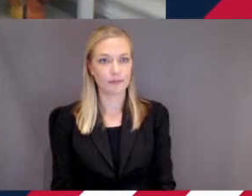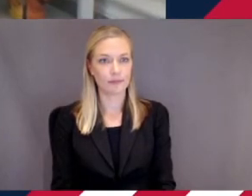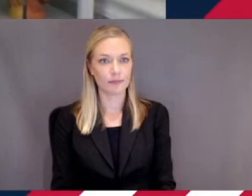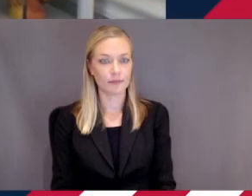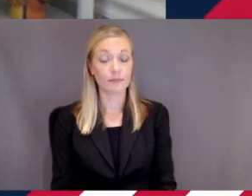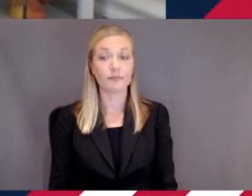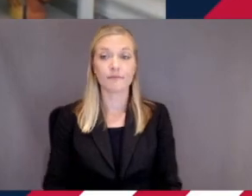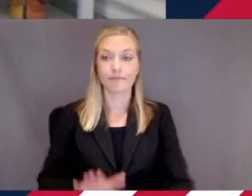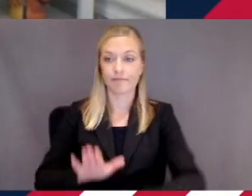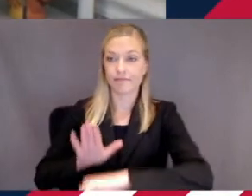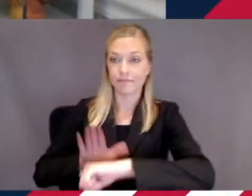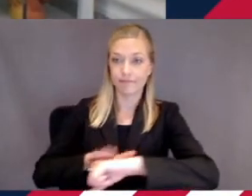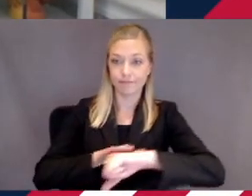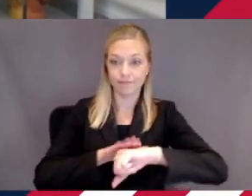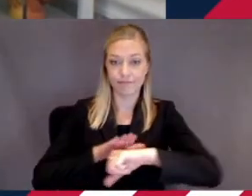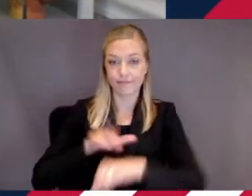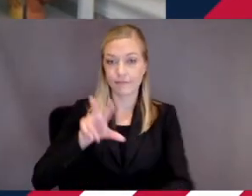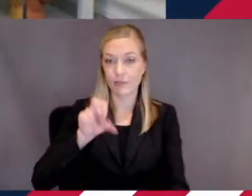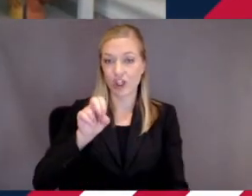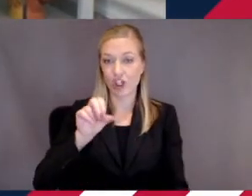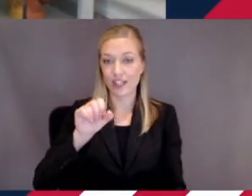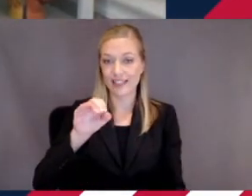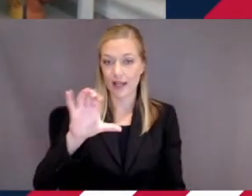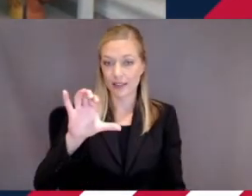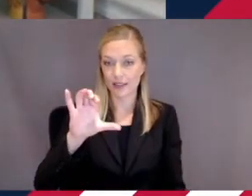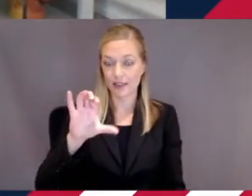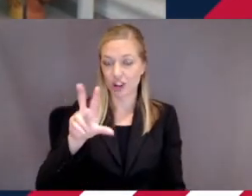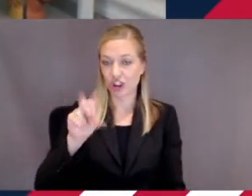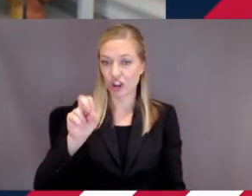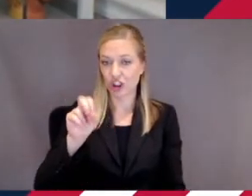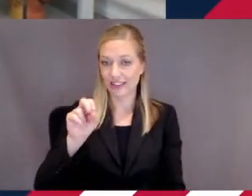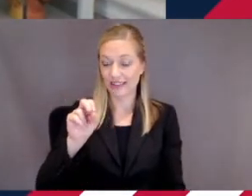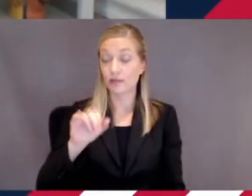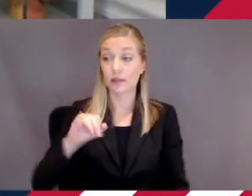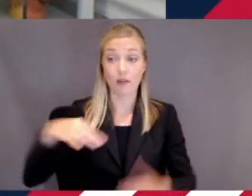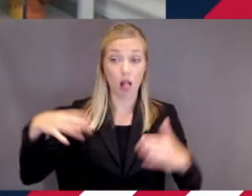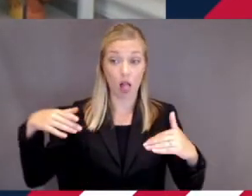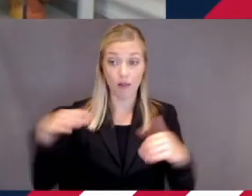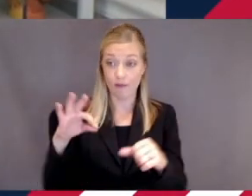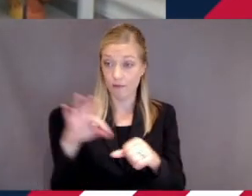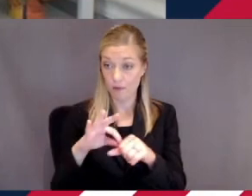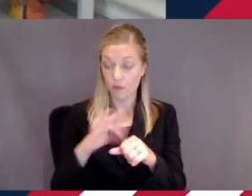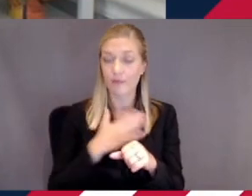Thirty-second warning. Members, if you haven't voted, please do so.